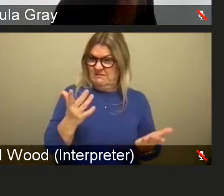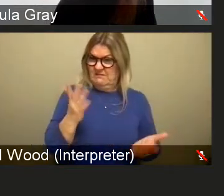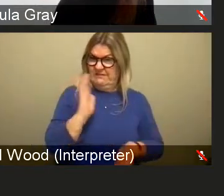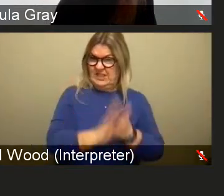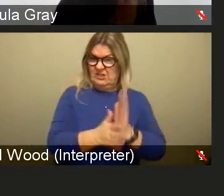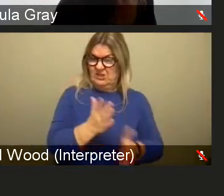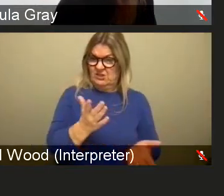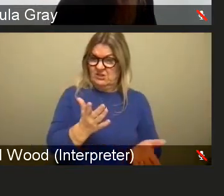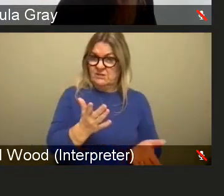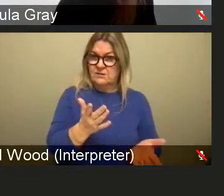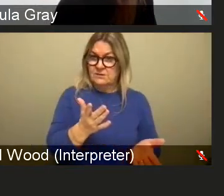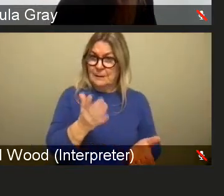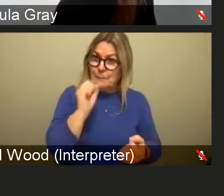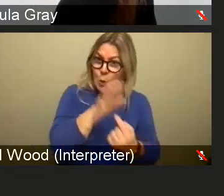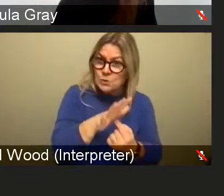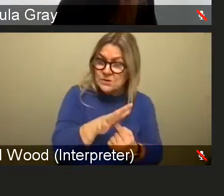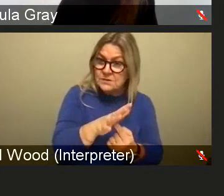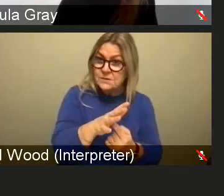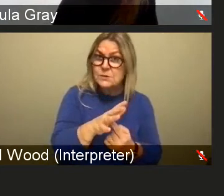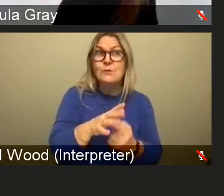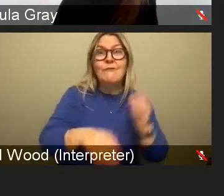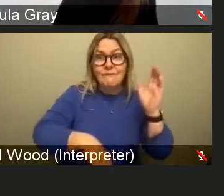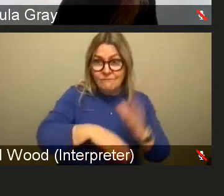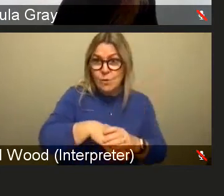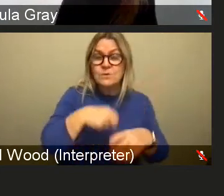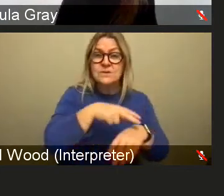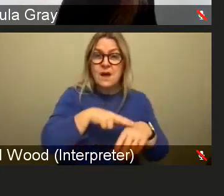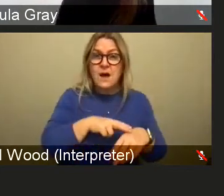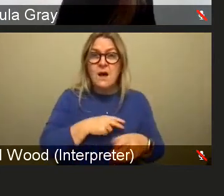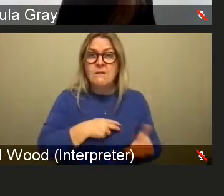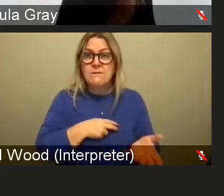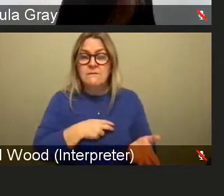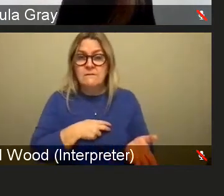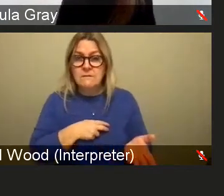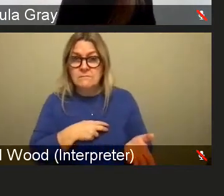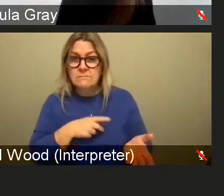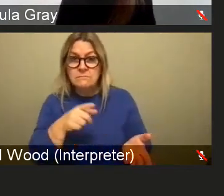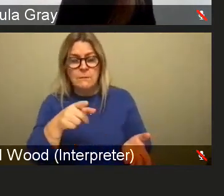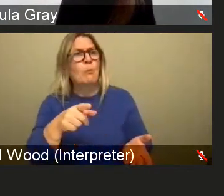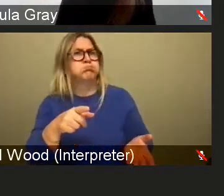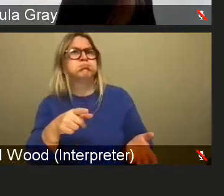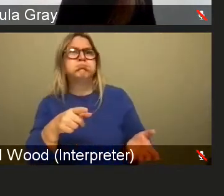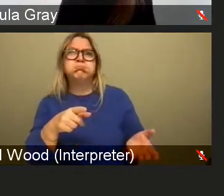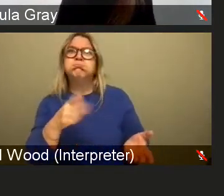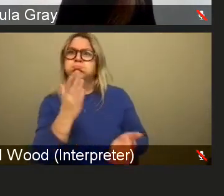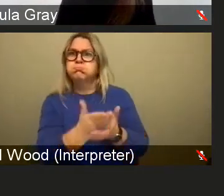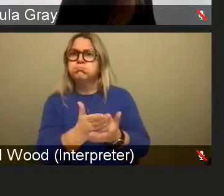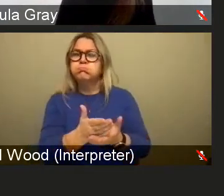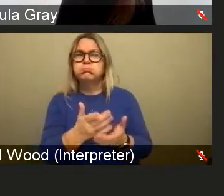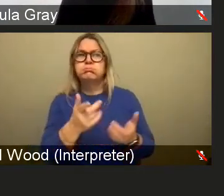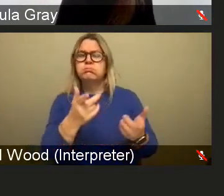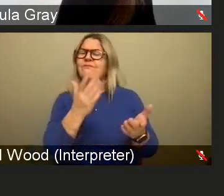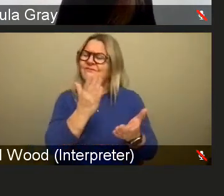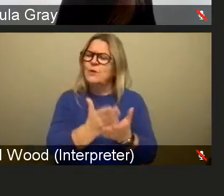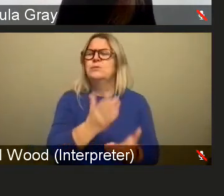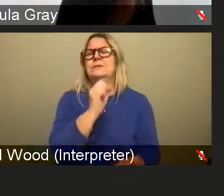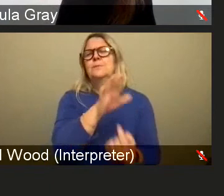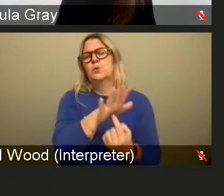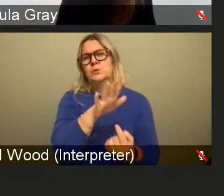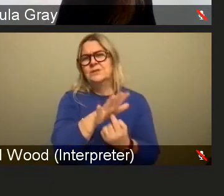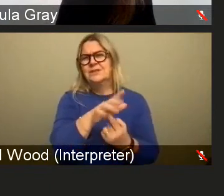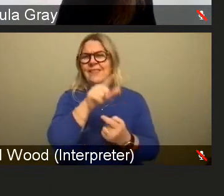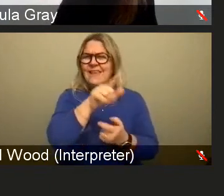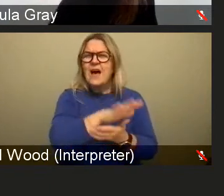Yeah, obviously that's extremely important, because that to an extent, you know, defines the organisation and its culture going forward. So